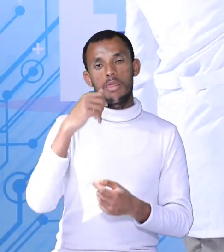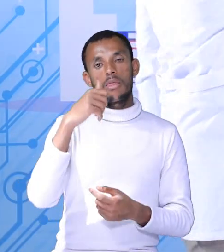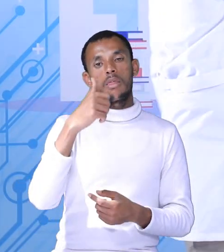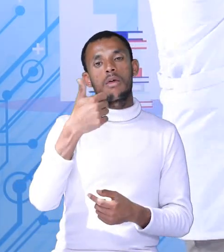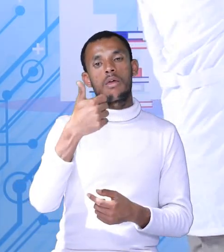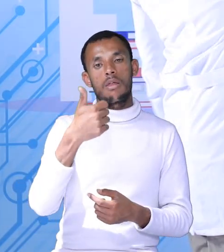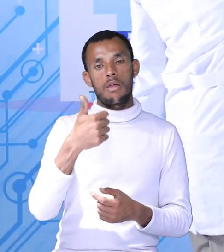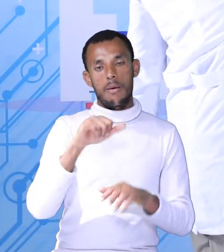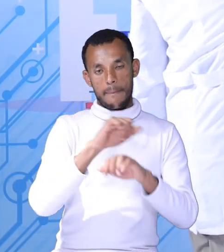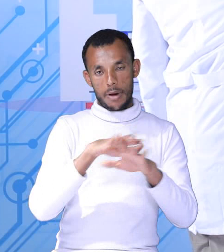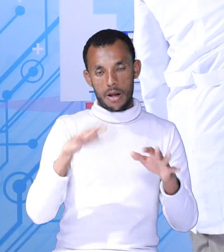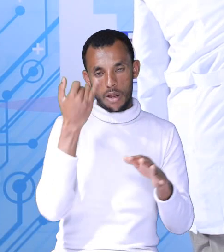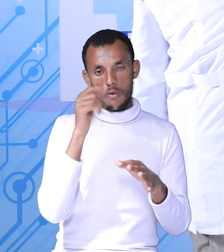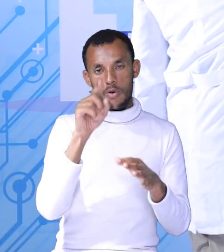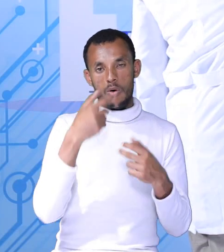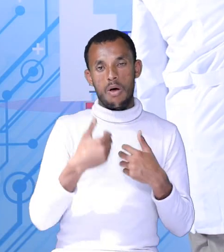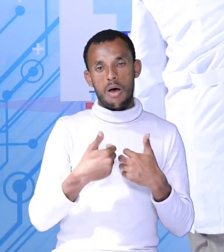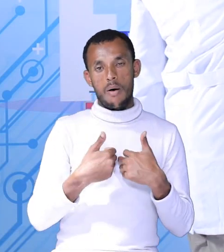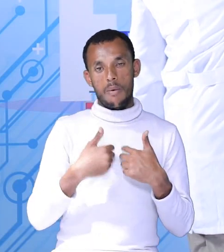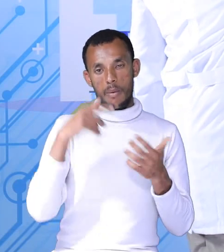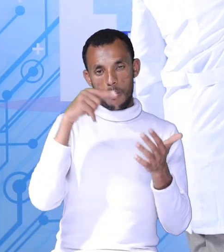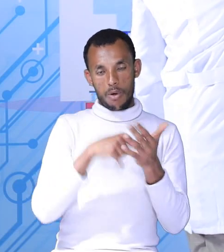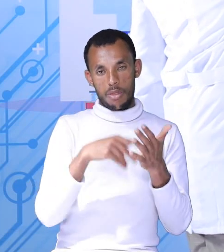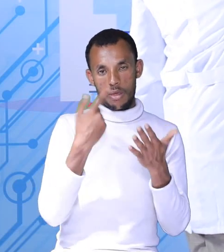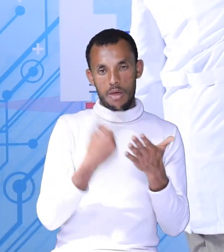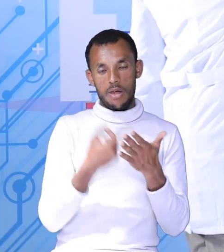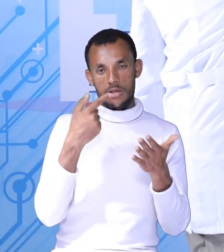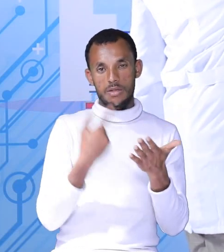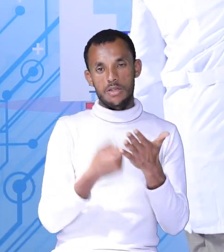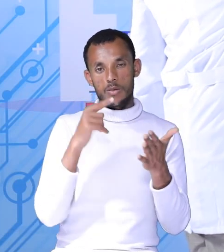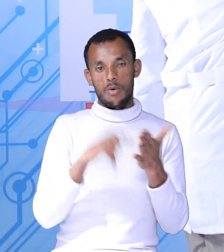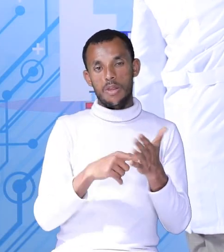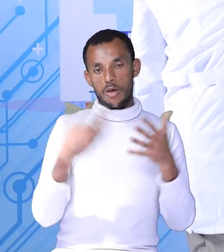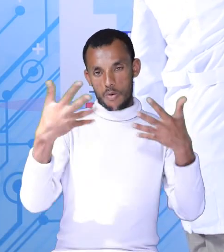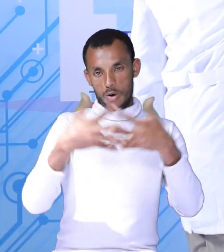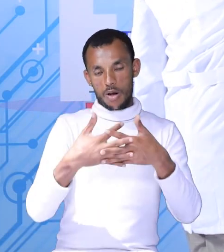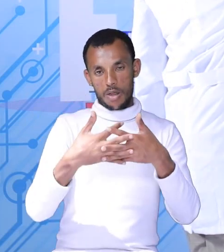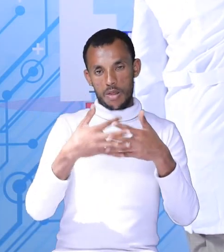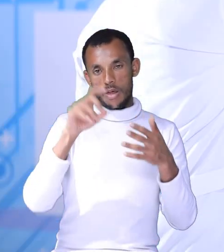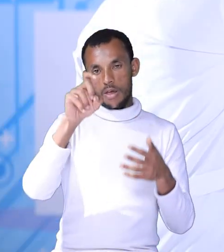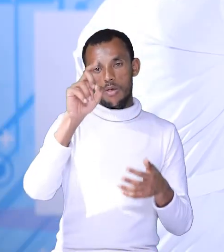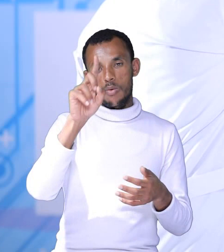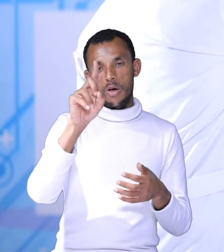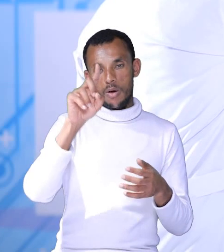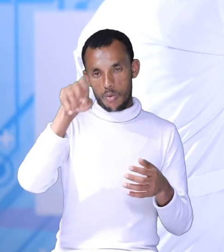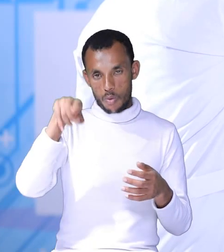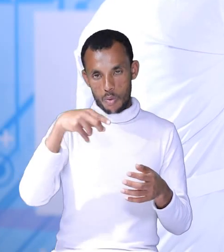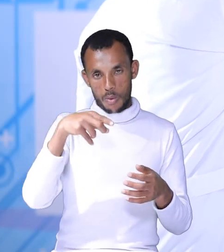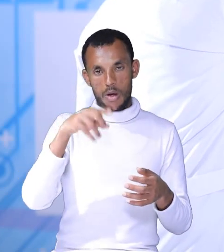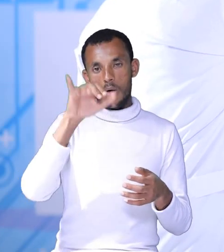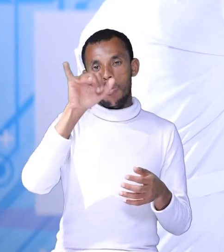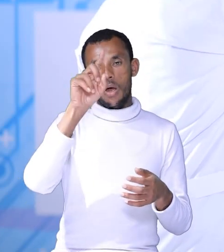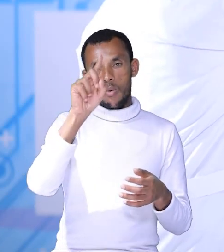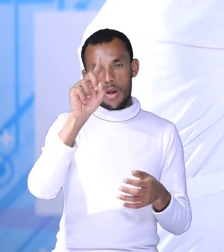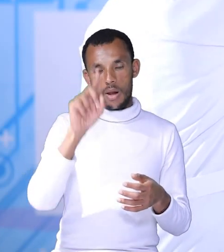in a plane. If you have a point here, this point, assume the coordinate of this point is x1,